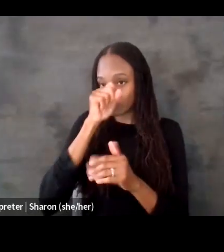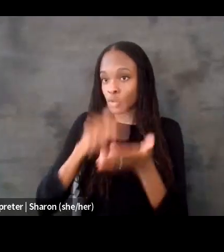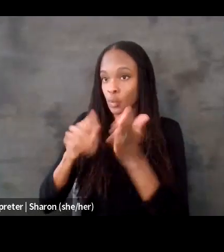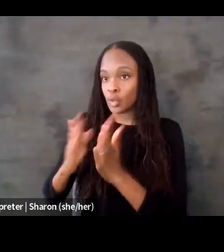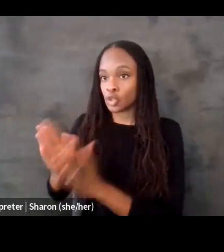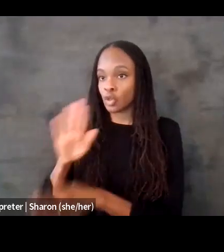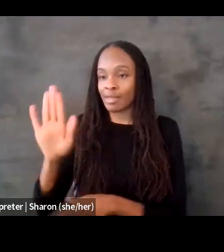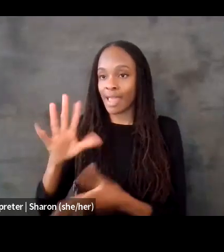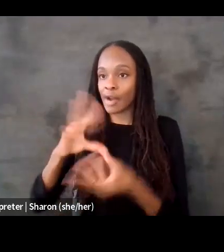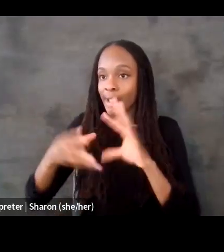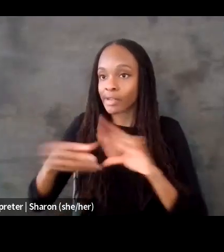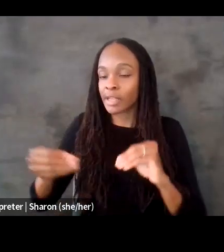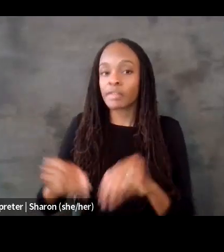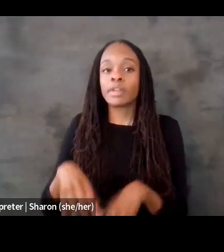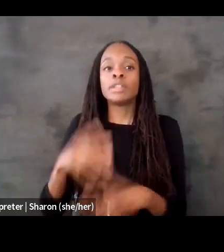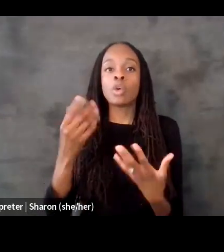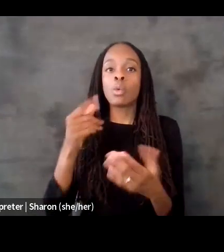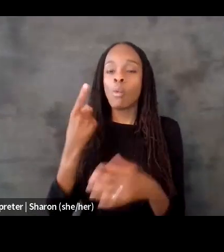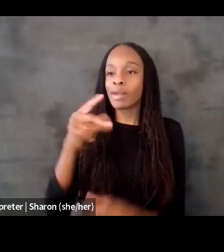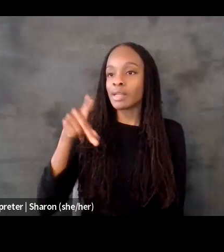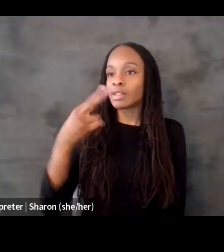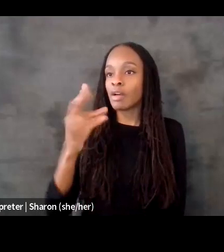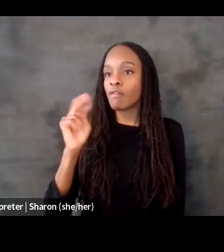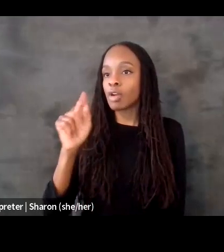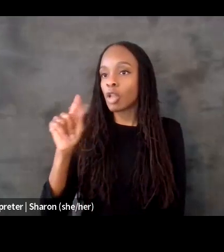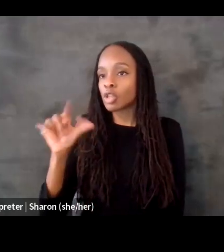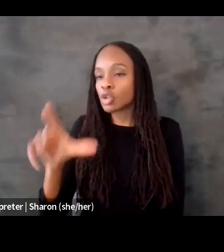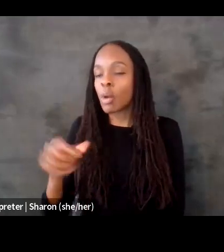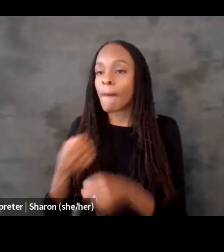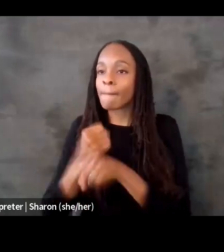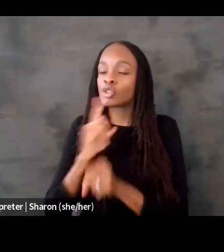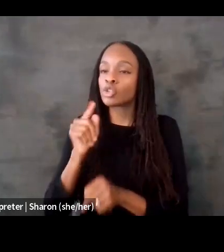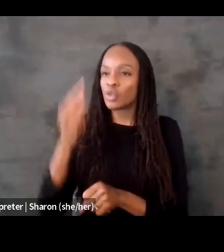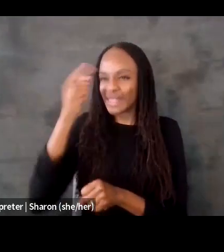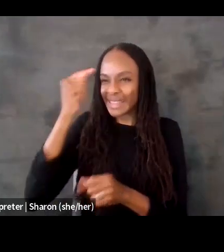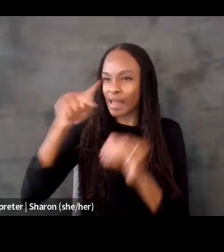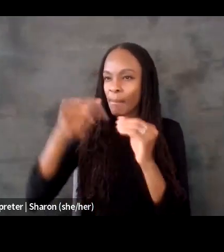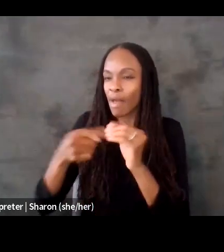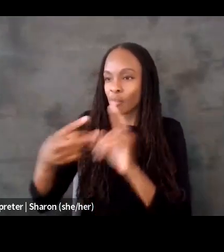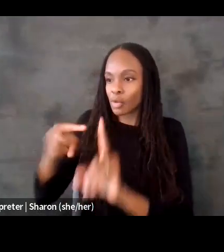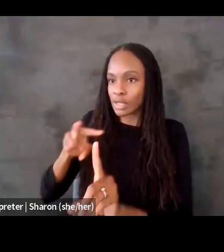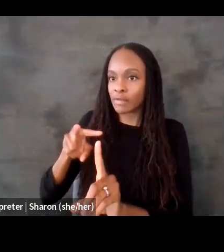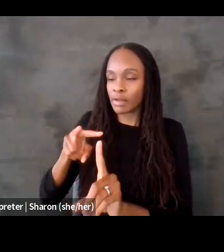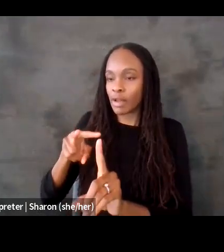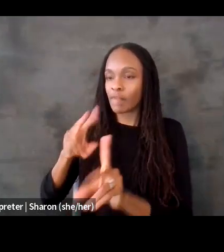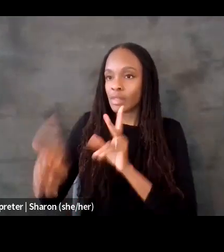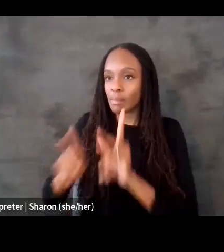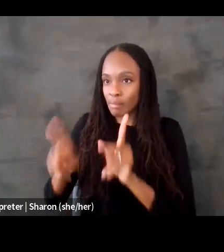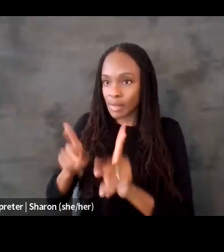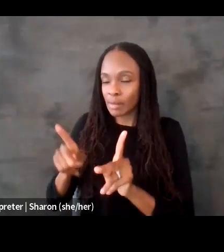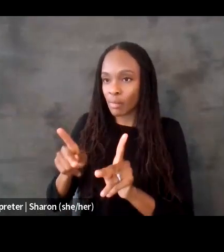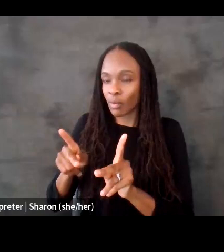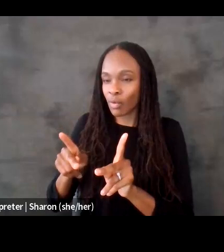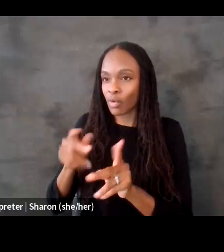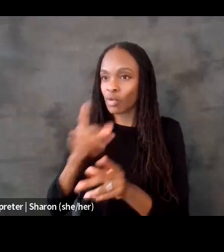about a phenomenological perspective, really making sure that you're considering the perspective of the people that you're doing research with,